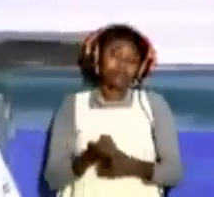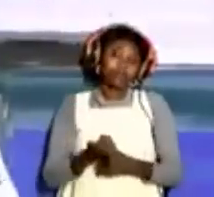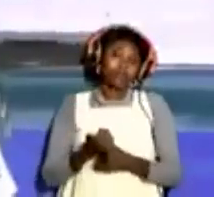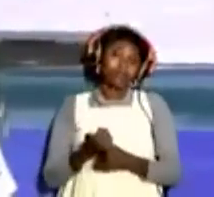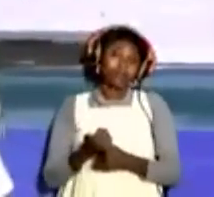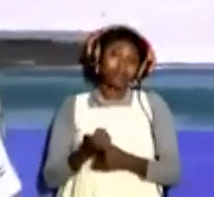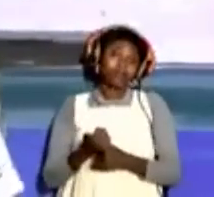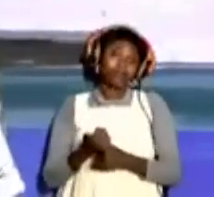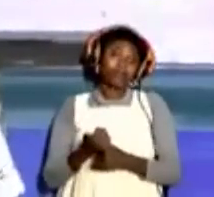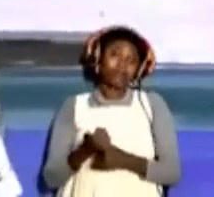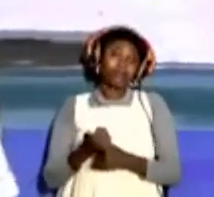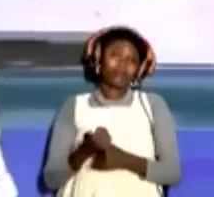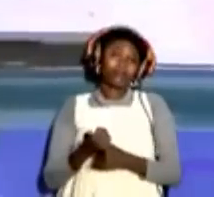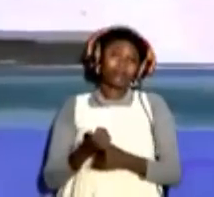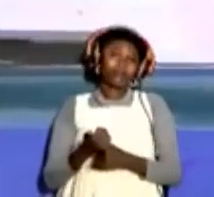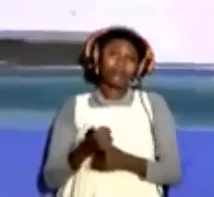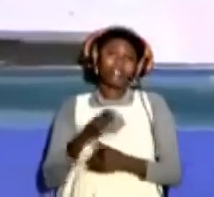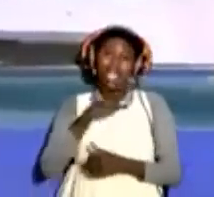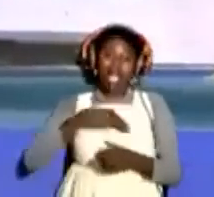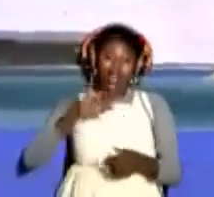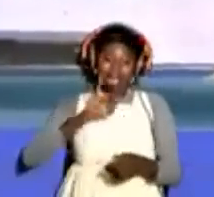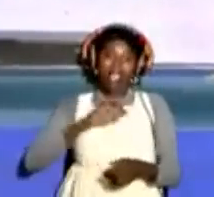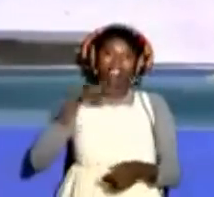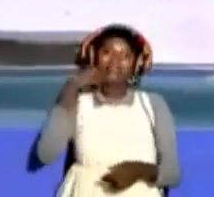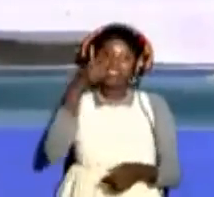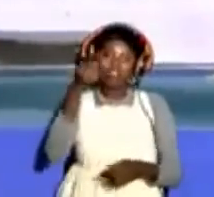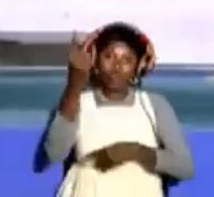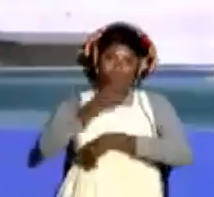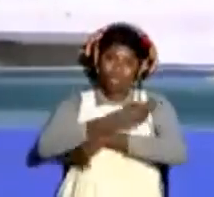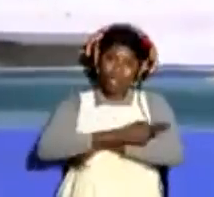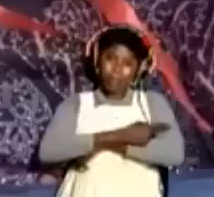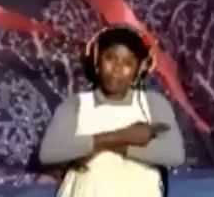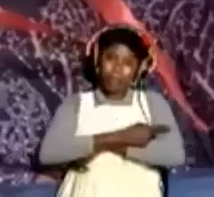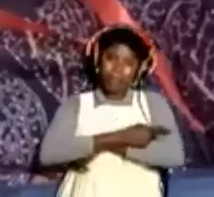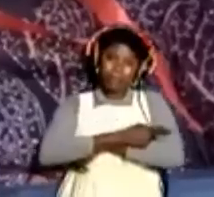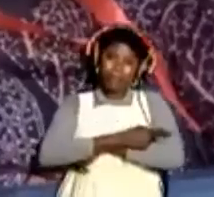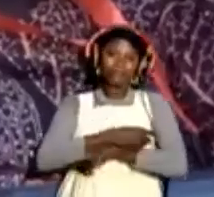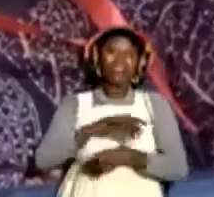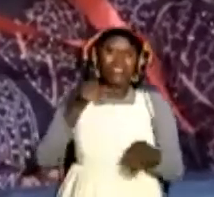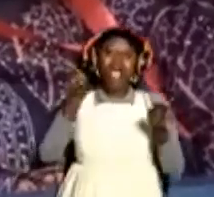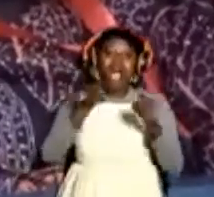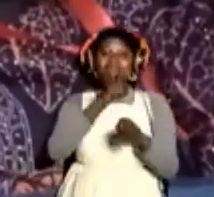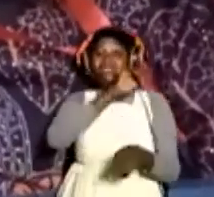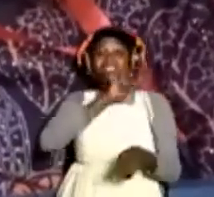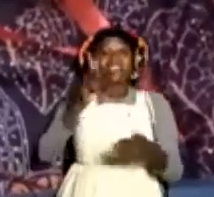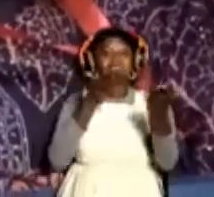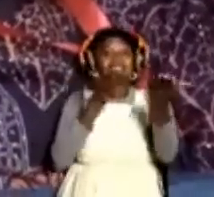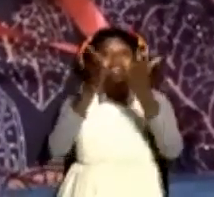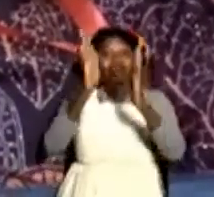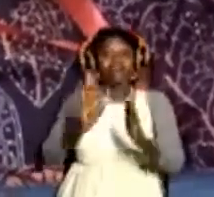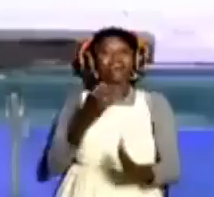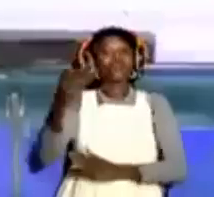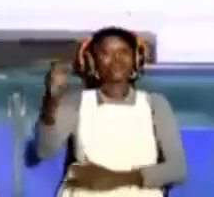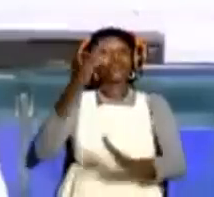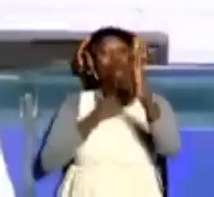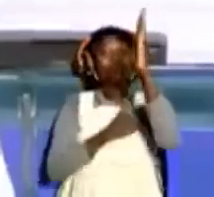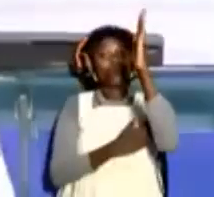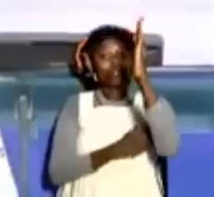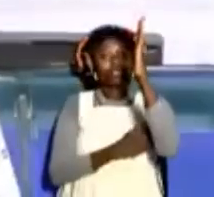gold. And I'm telling you, as a servant of God,